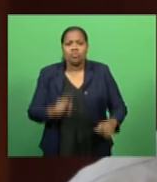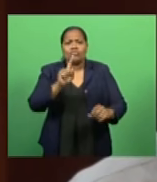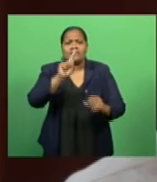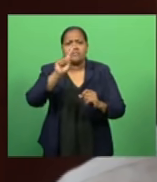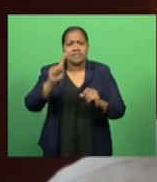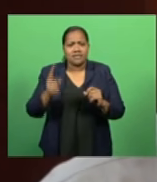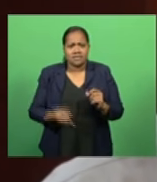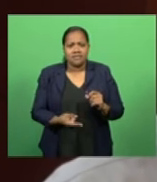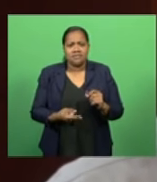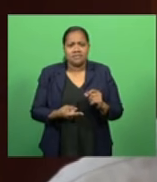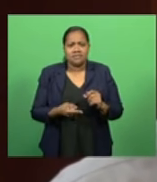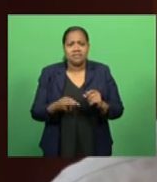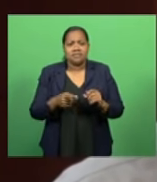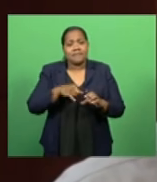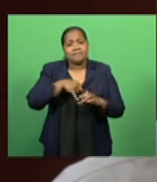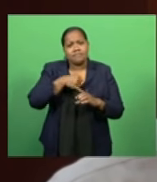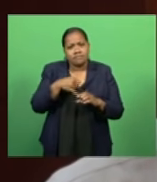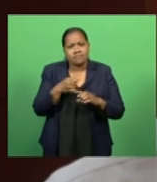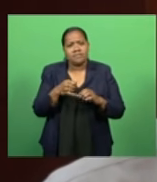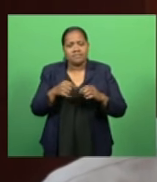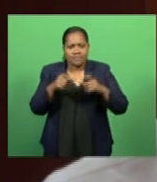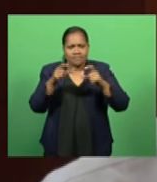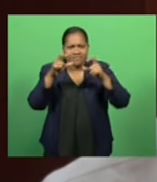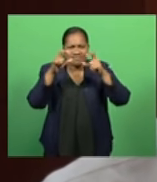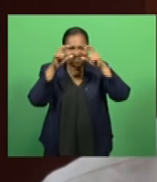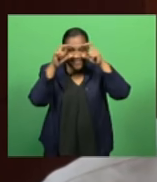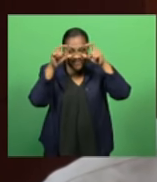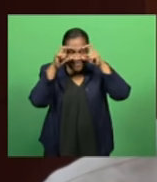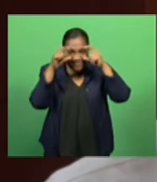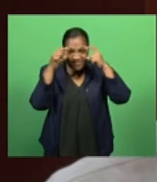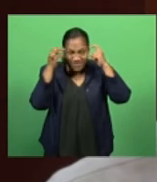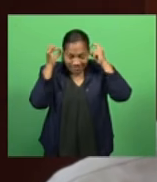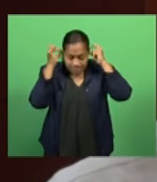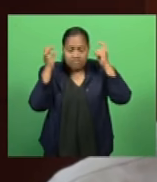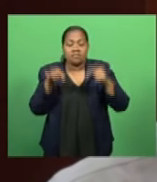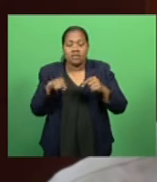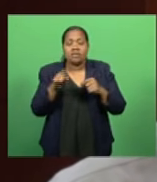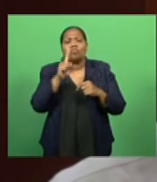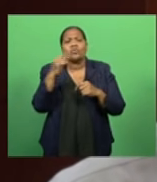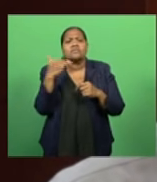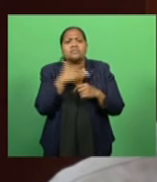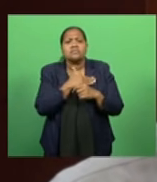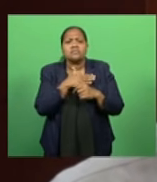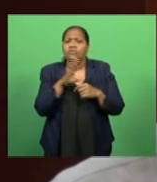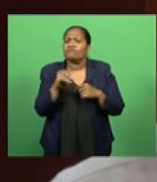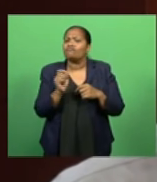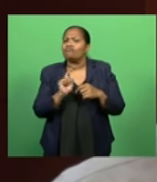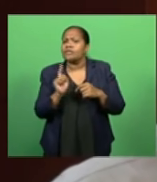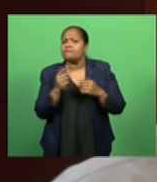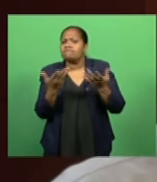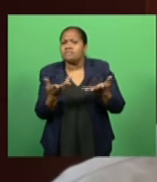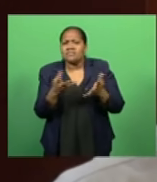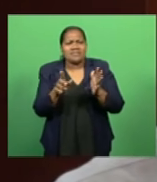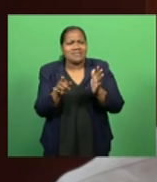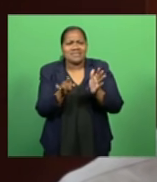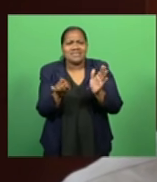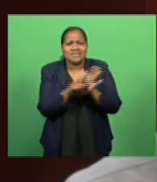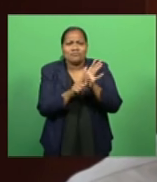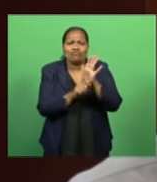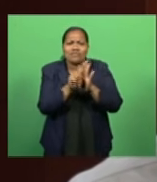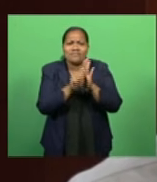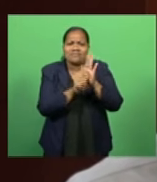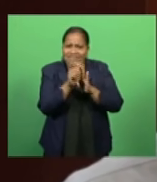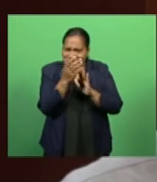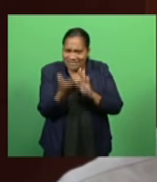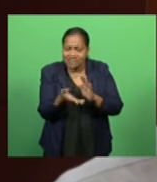pieces of medical protective goggles, 100 pieces of infrared thermometers, 1,000